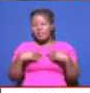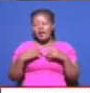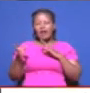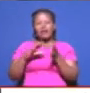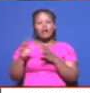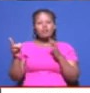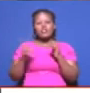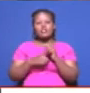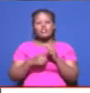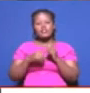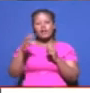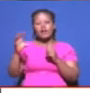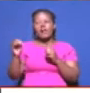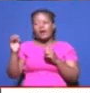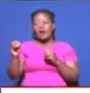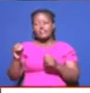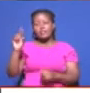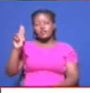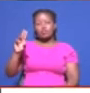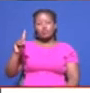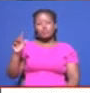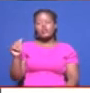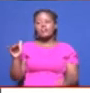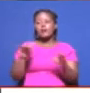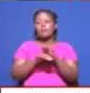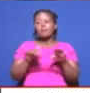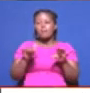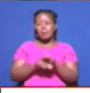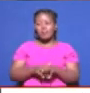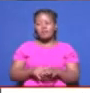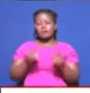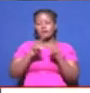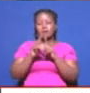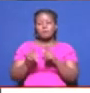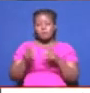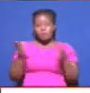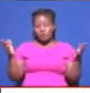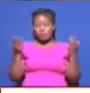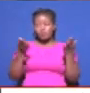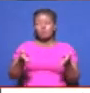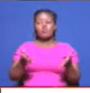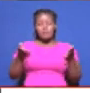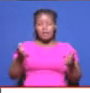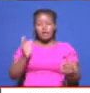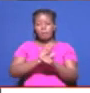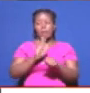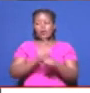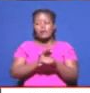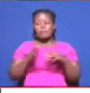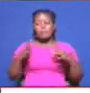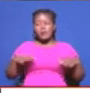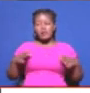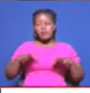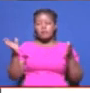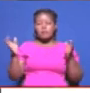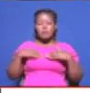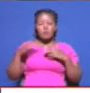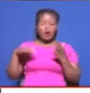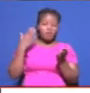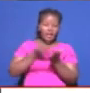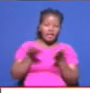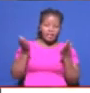registered UDA members, and of course, as we speak right now, a good number of them have already arrived here and